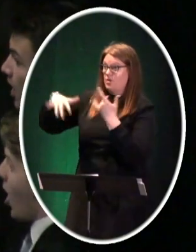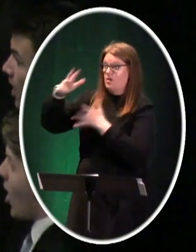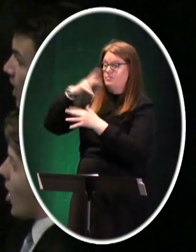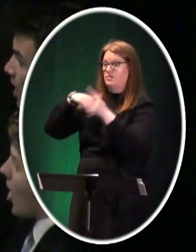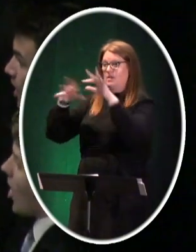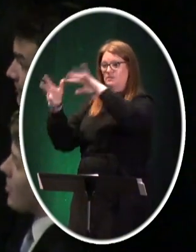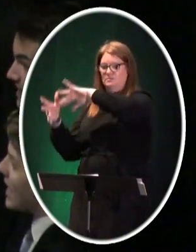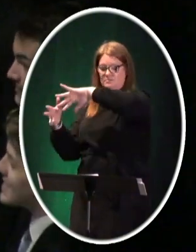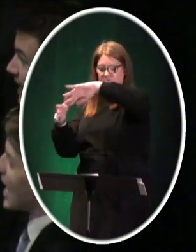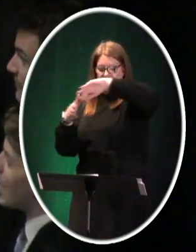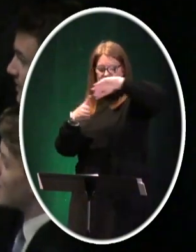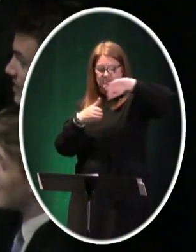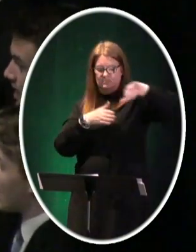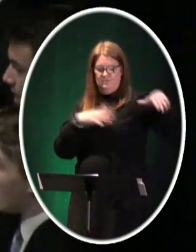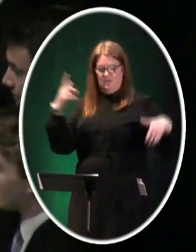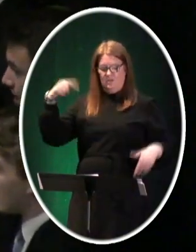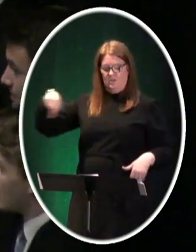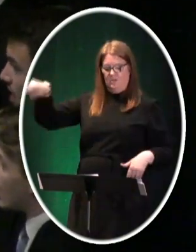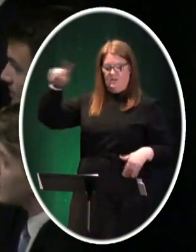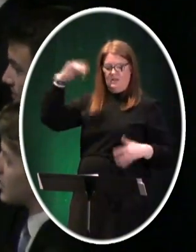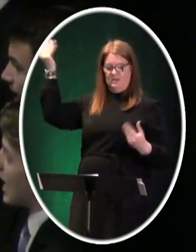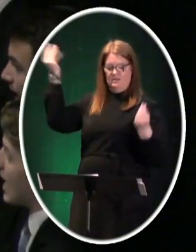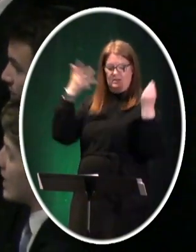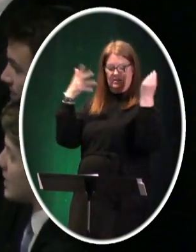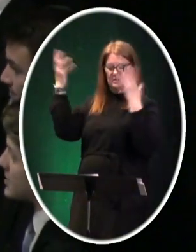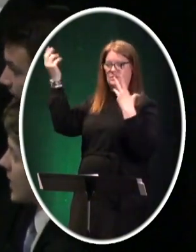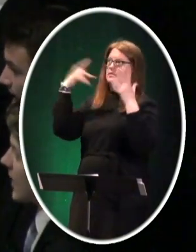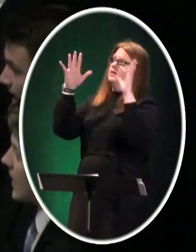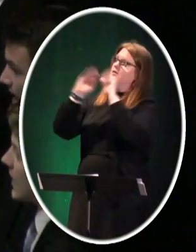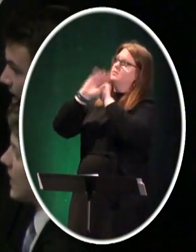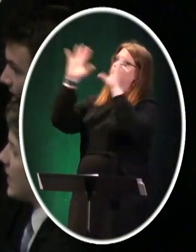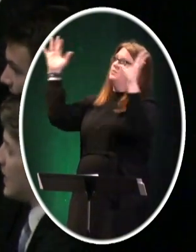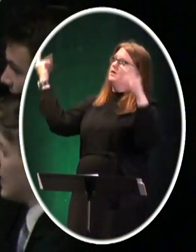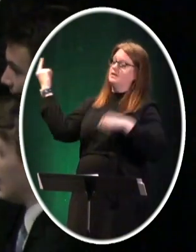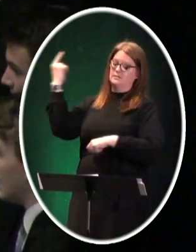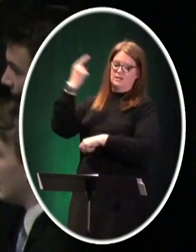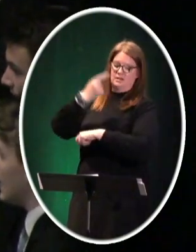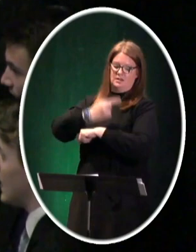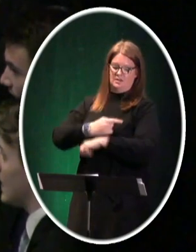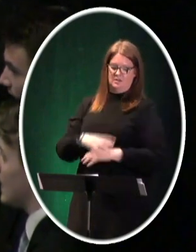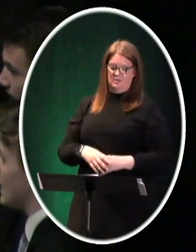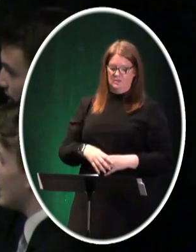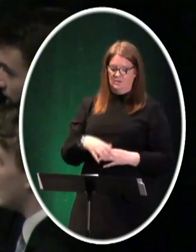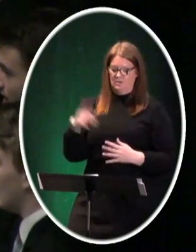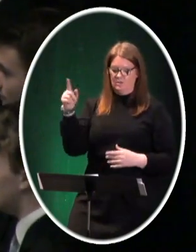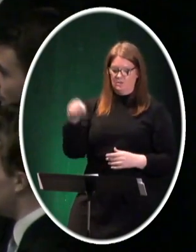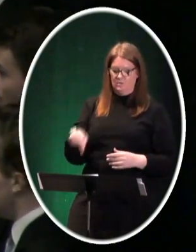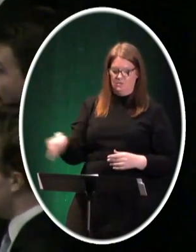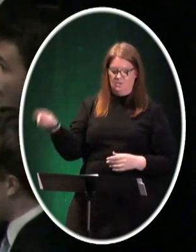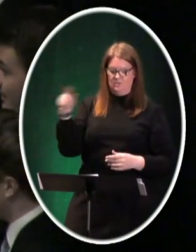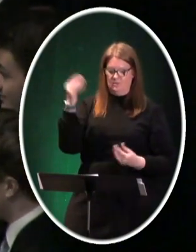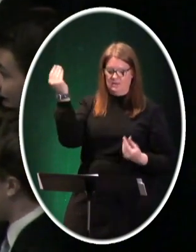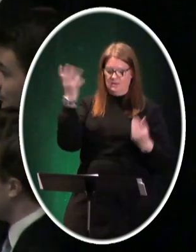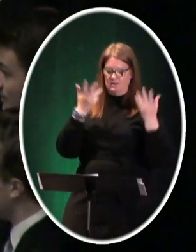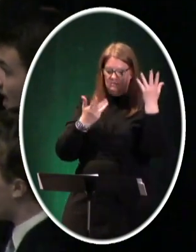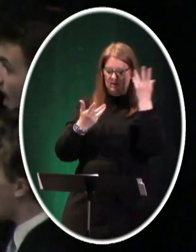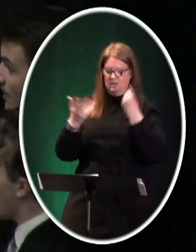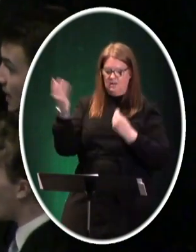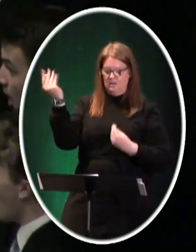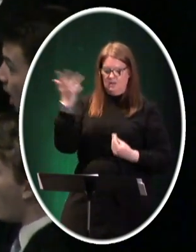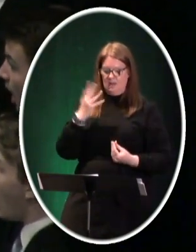they tell me of an unclouded day. They tell me of a